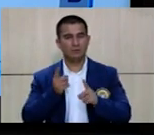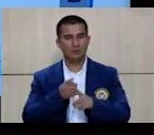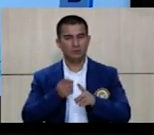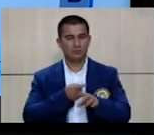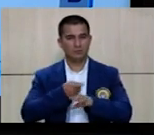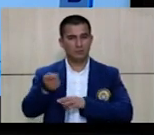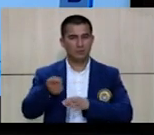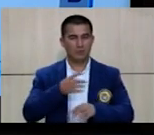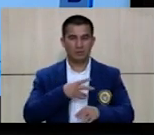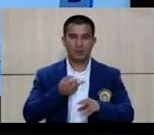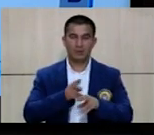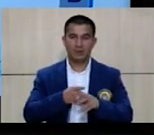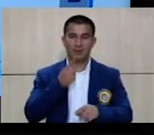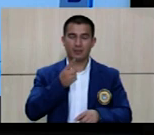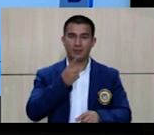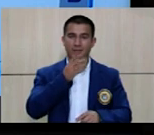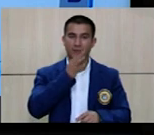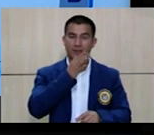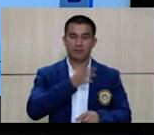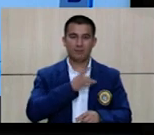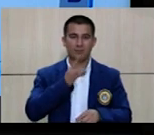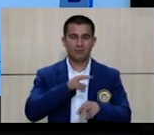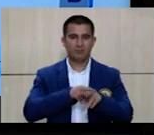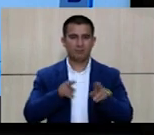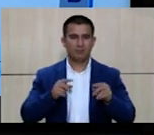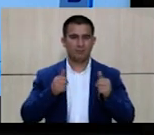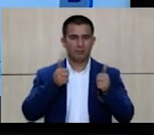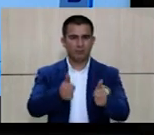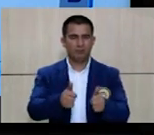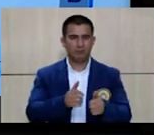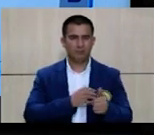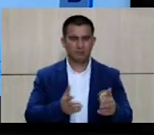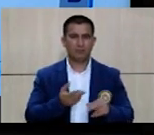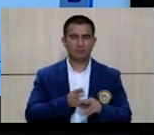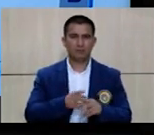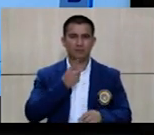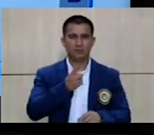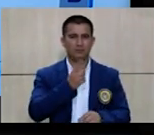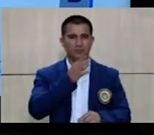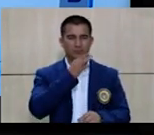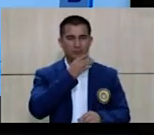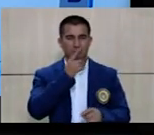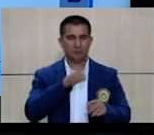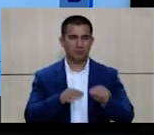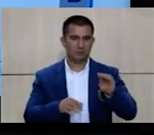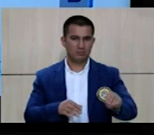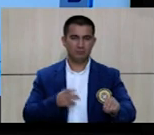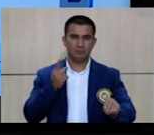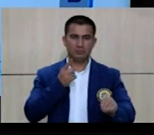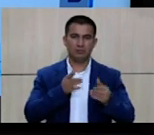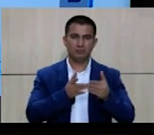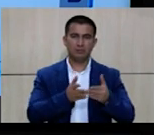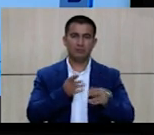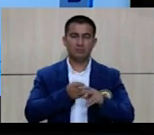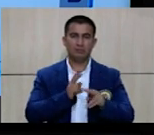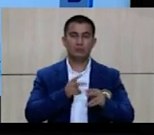va ular bir vaqtda manzilga yetib kelishdi. Savol: bir vaqtda yetib kelgan bo'lsa, birinchi kemaning